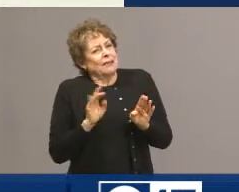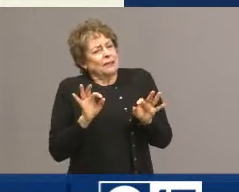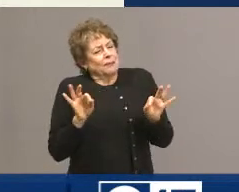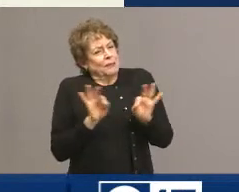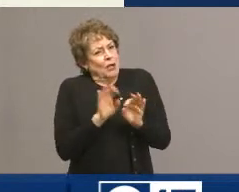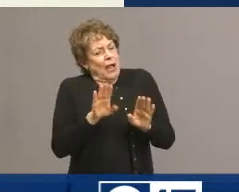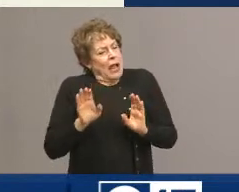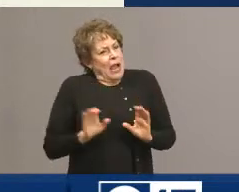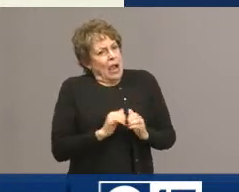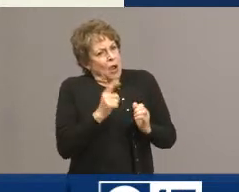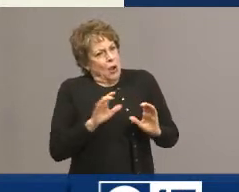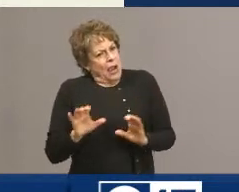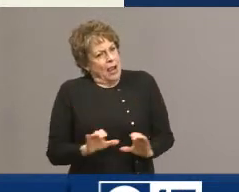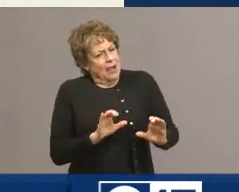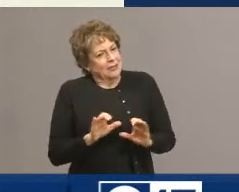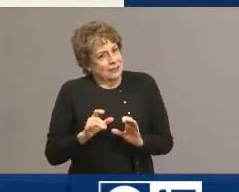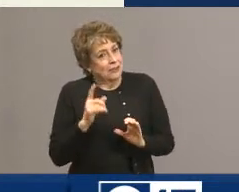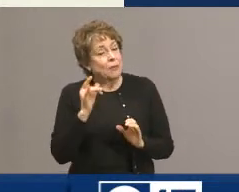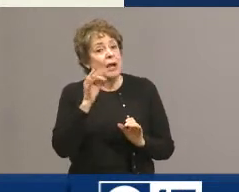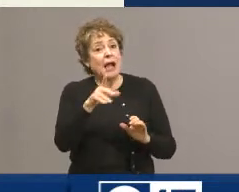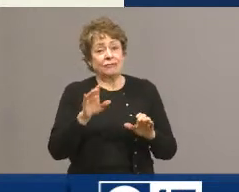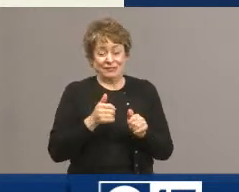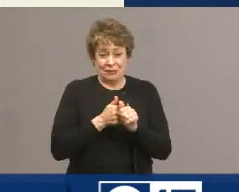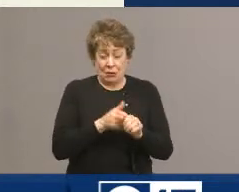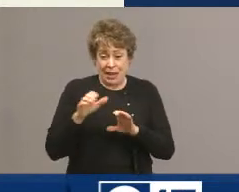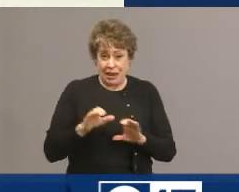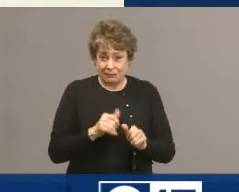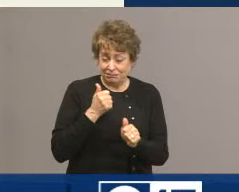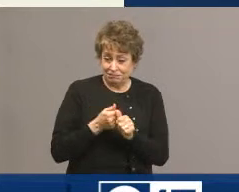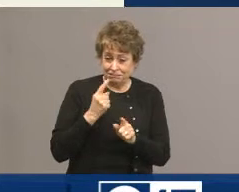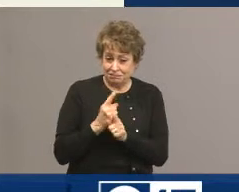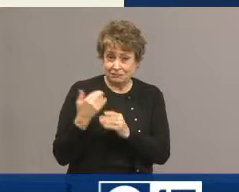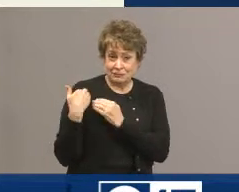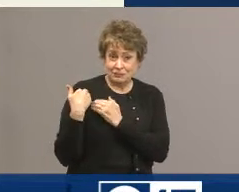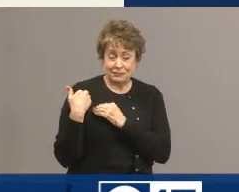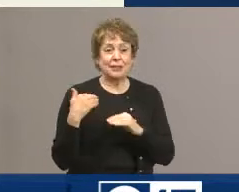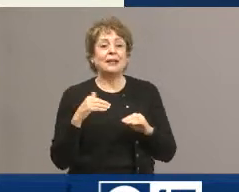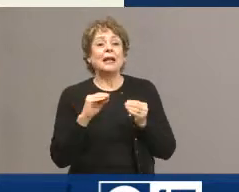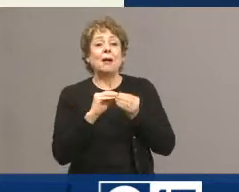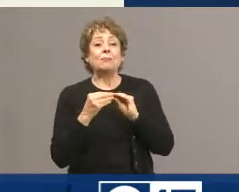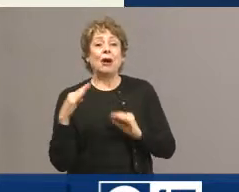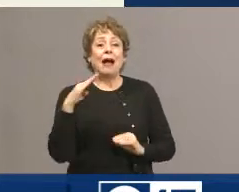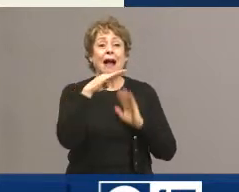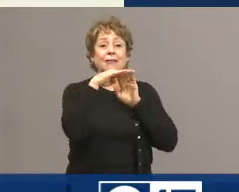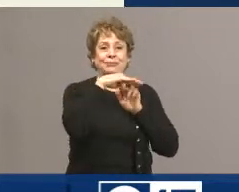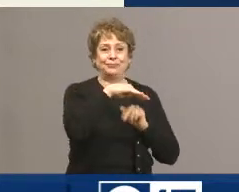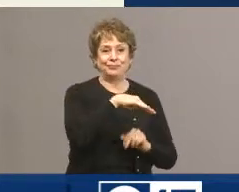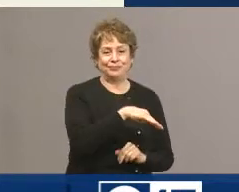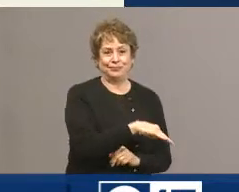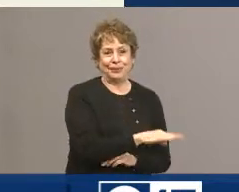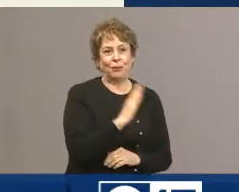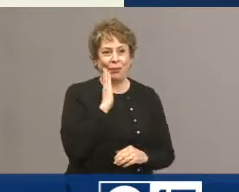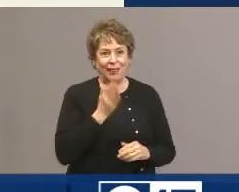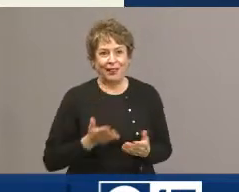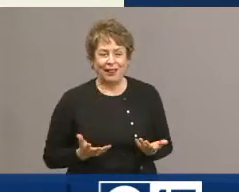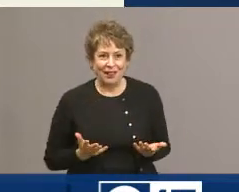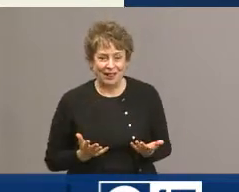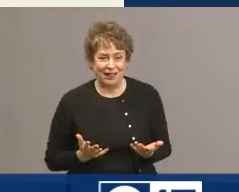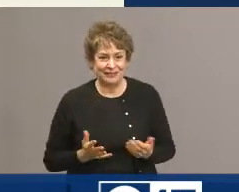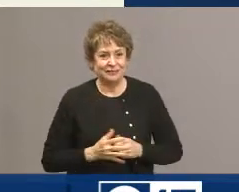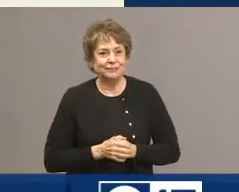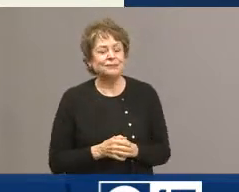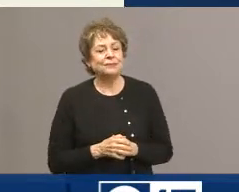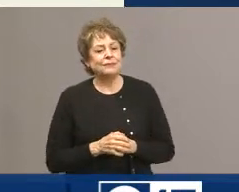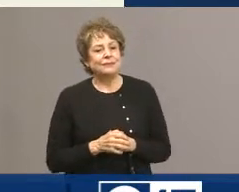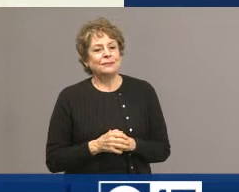are Arizona's latest numbers. I'm saying they are going in the wrong direction. I want to share with you the brutal facts of our